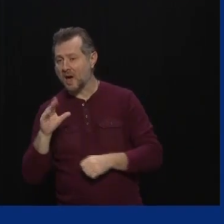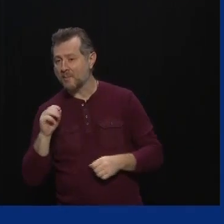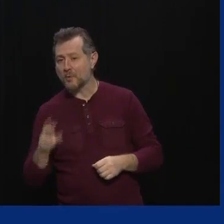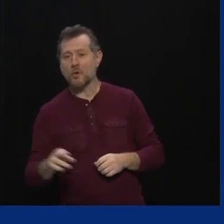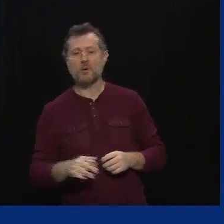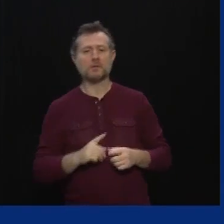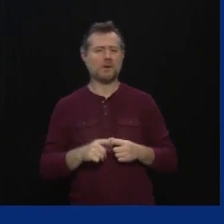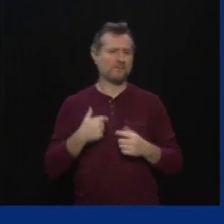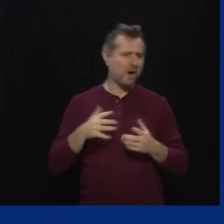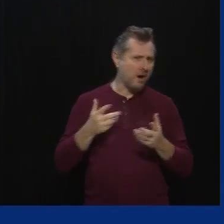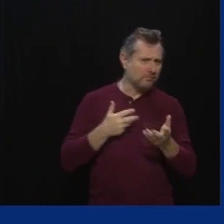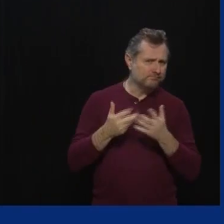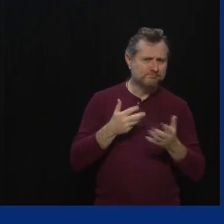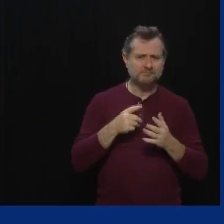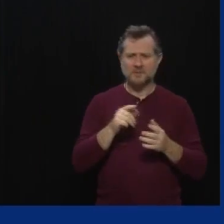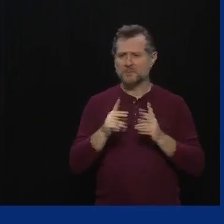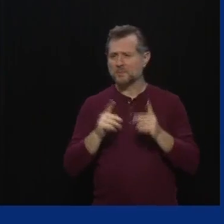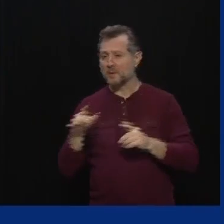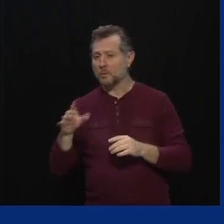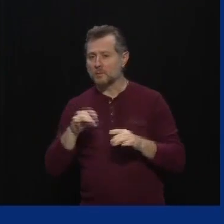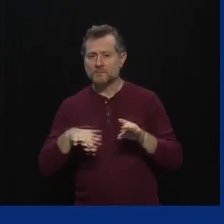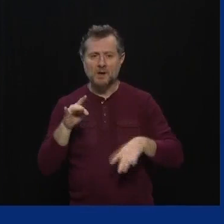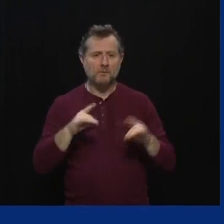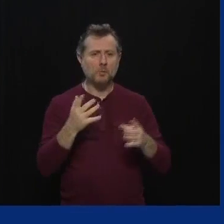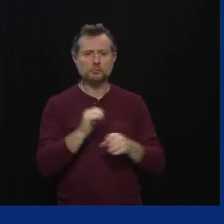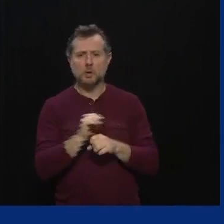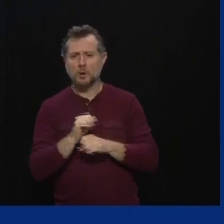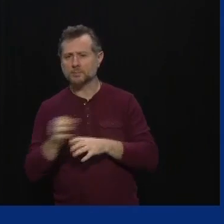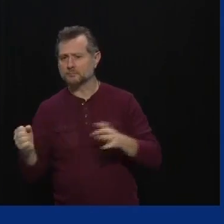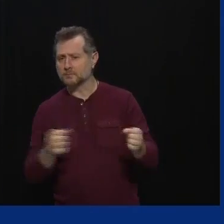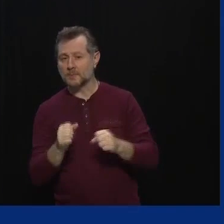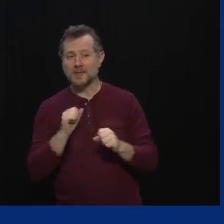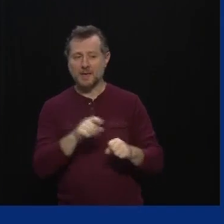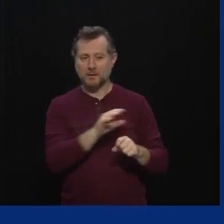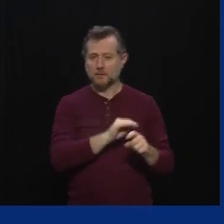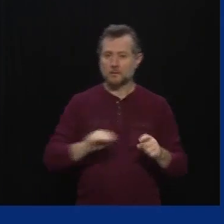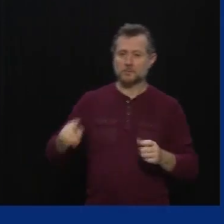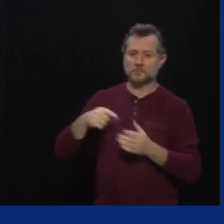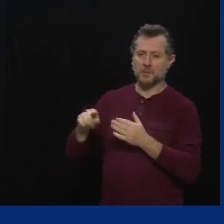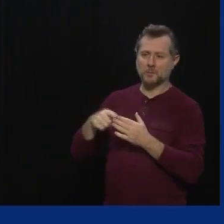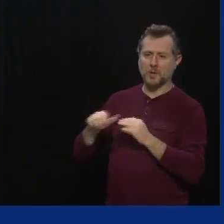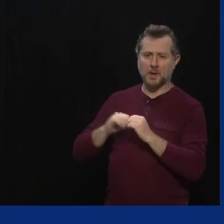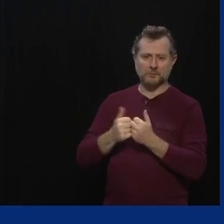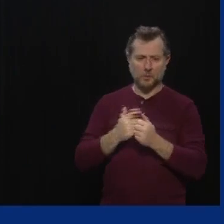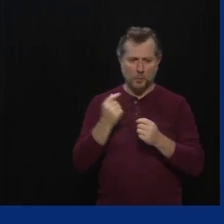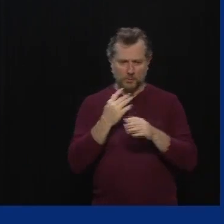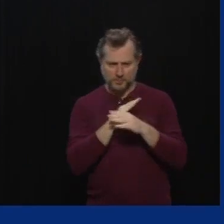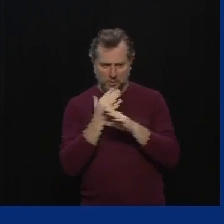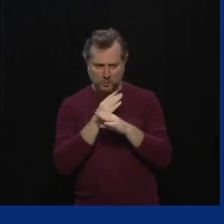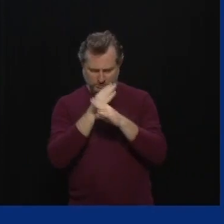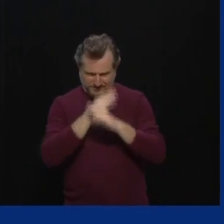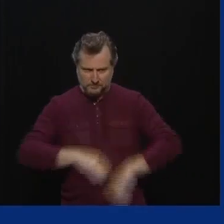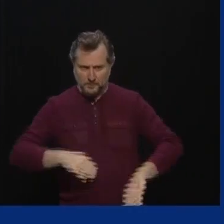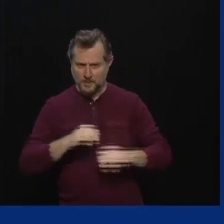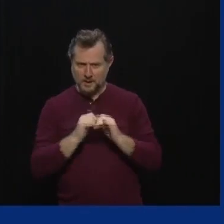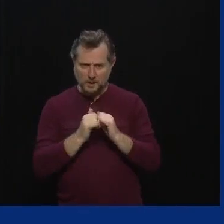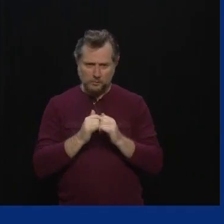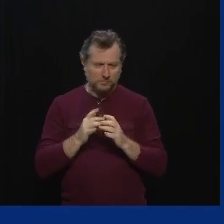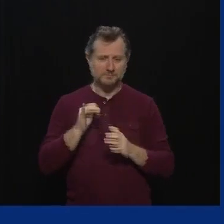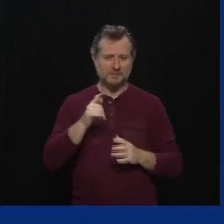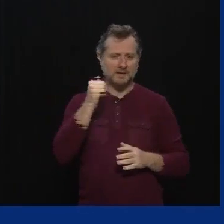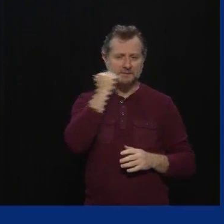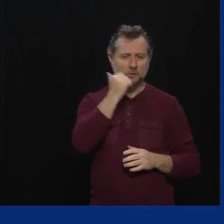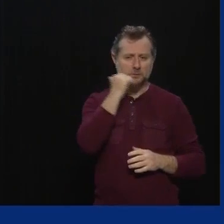be able to make those rent payments and find out what barriers are existing to that. I talk to business people every day of the week, and they are